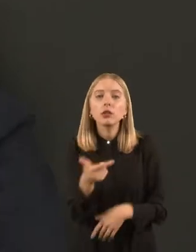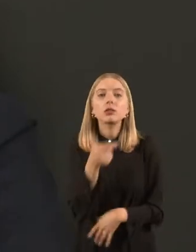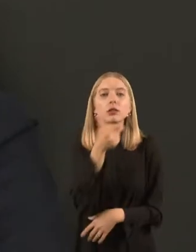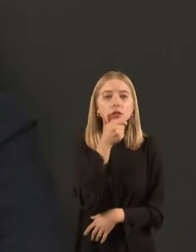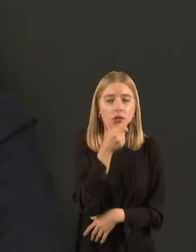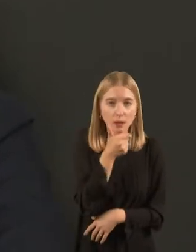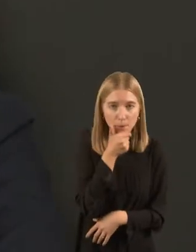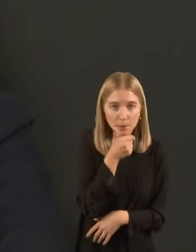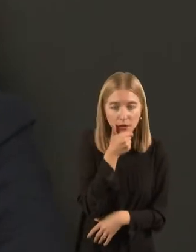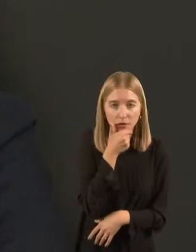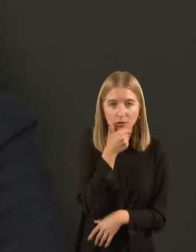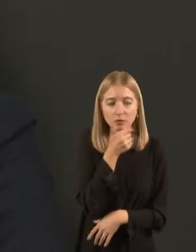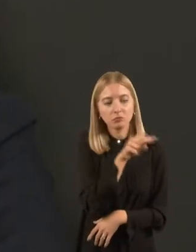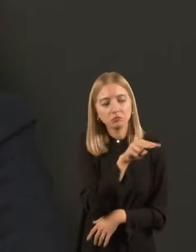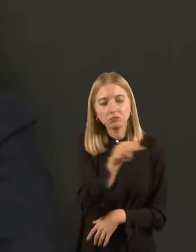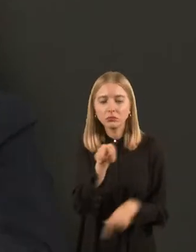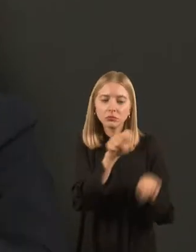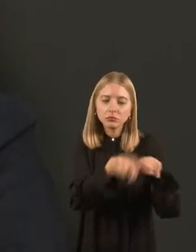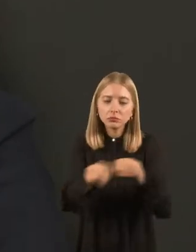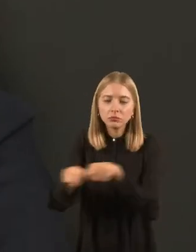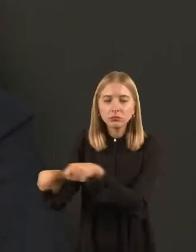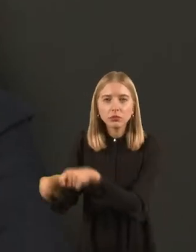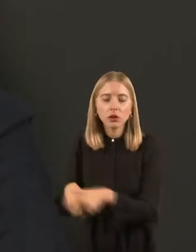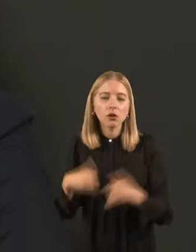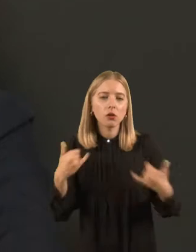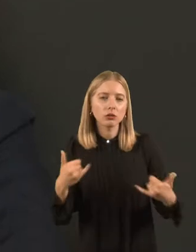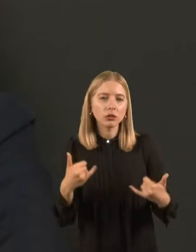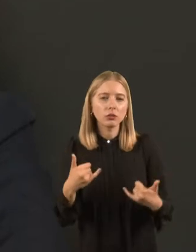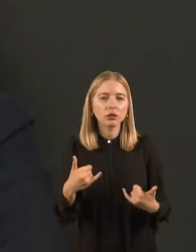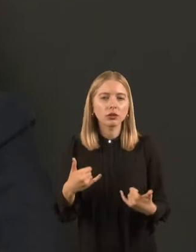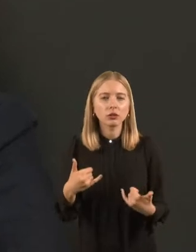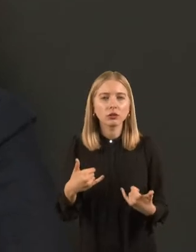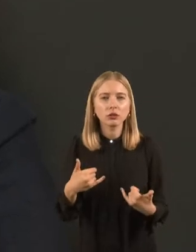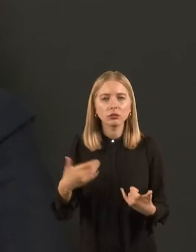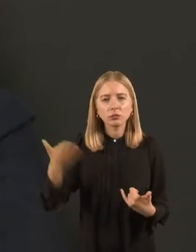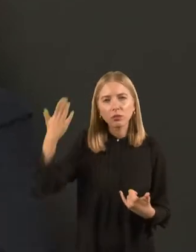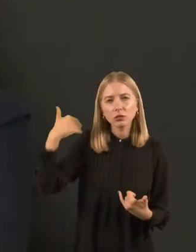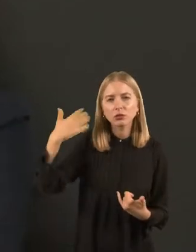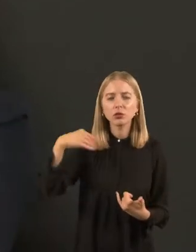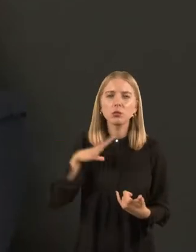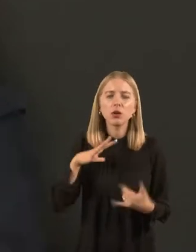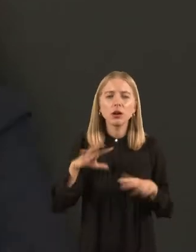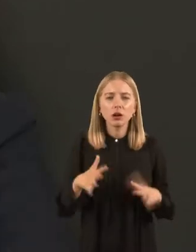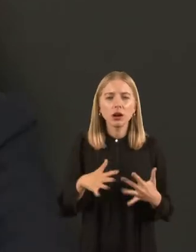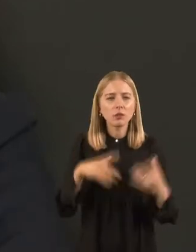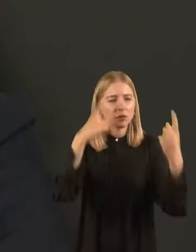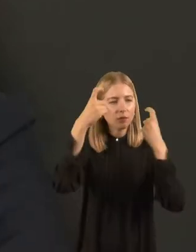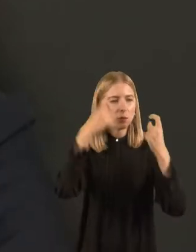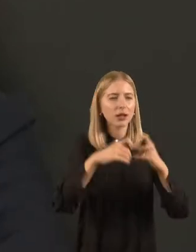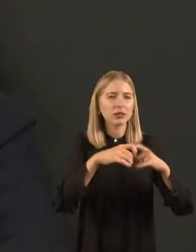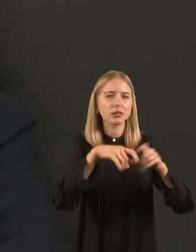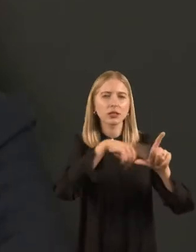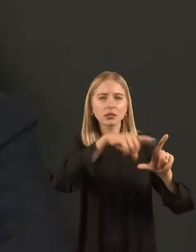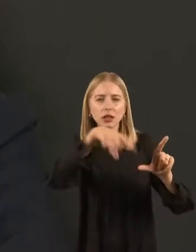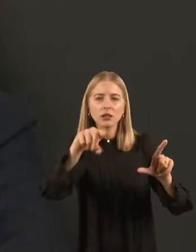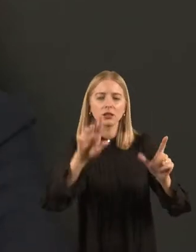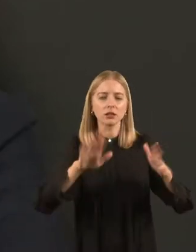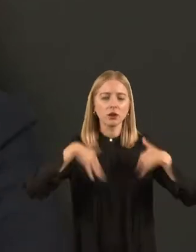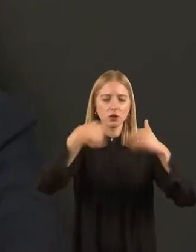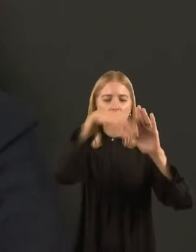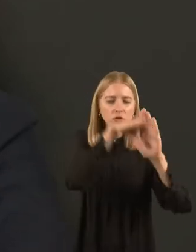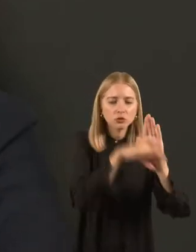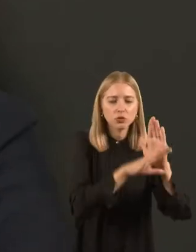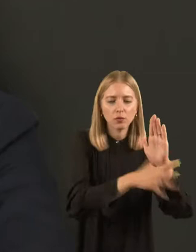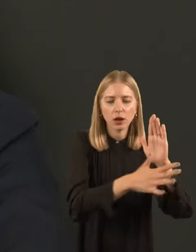need most is a yearly or annual monitoring. Because, well, to my opinion, the